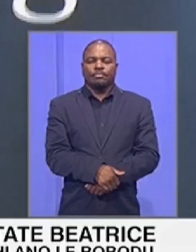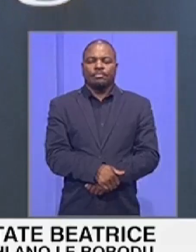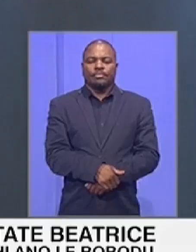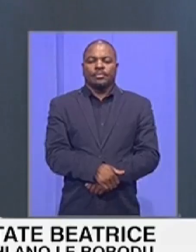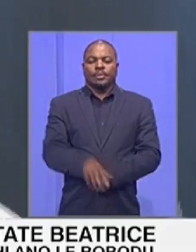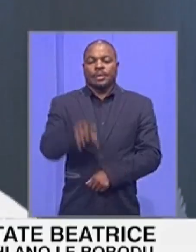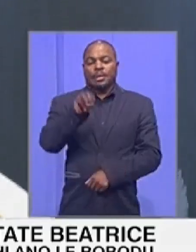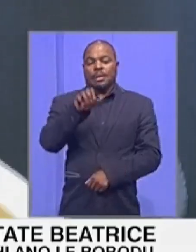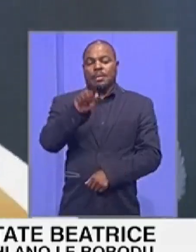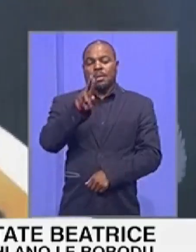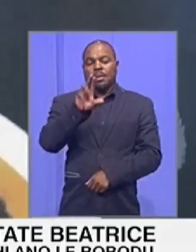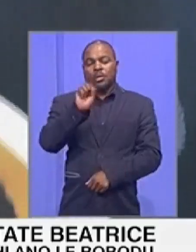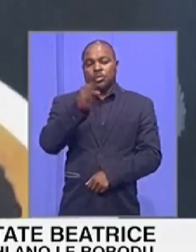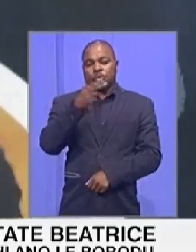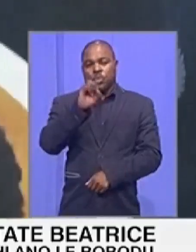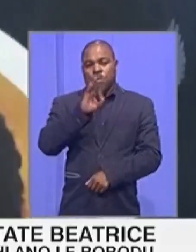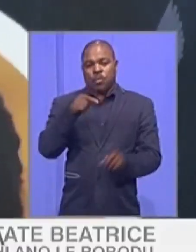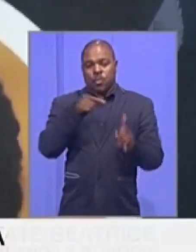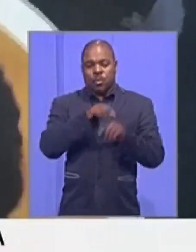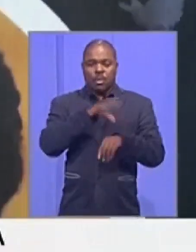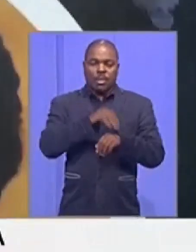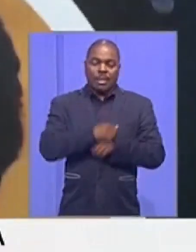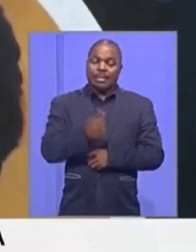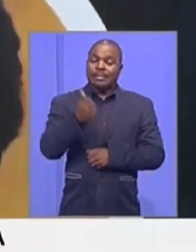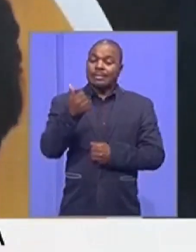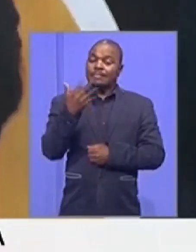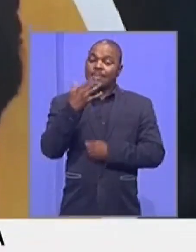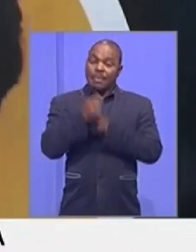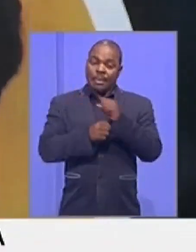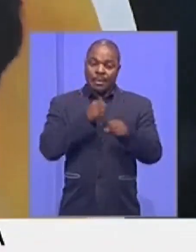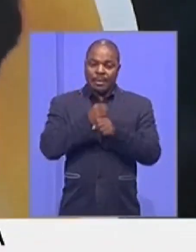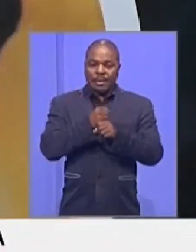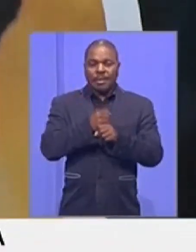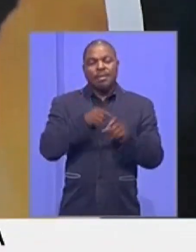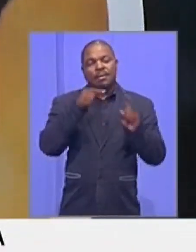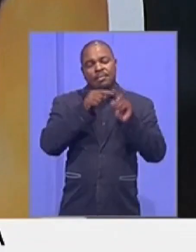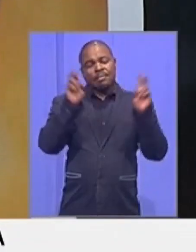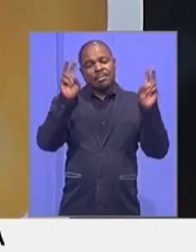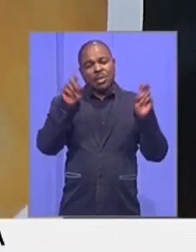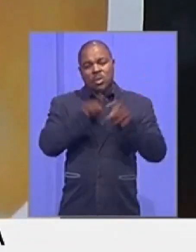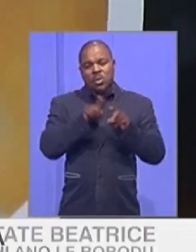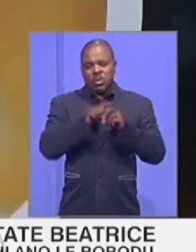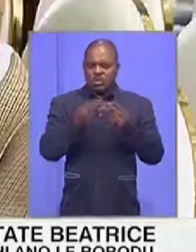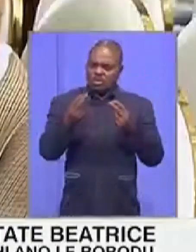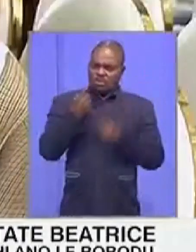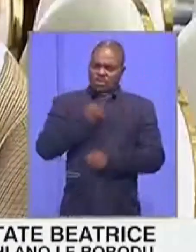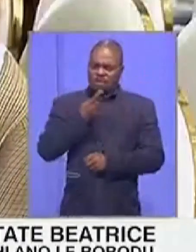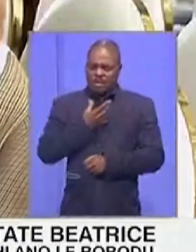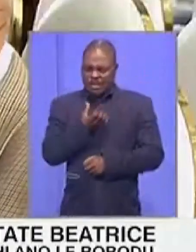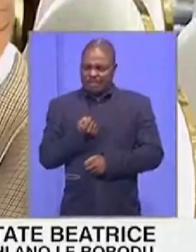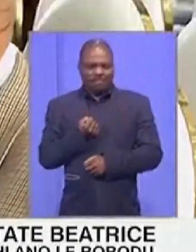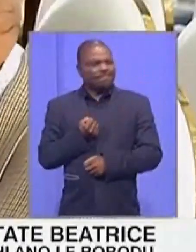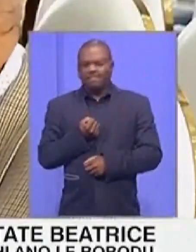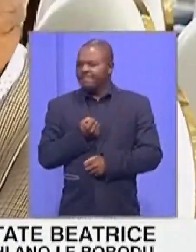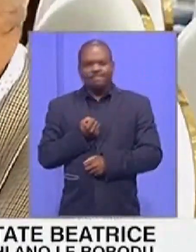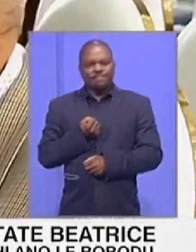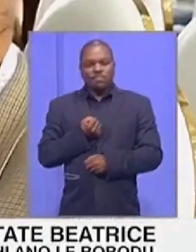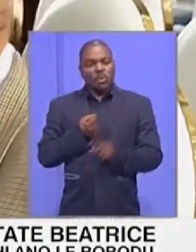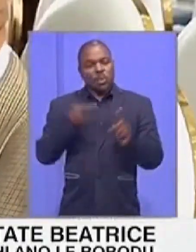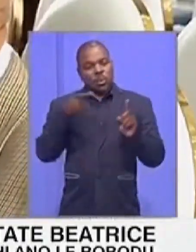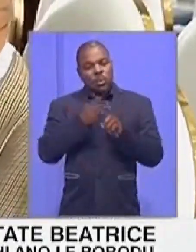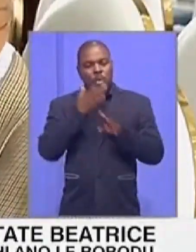Beatrice Mashofo ya dilemo di 65 o ne a tsejwa ka semelo sa ho se itjhebe boyena. Motho eo ho bileng bobebe